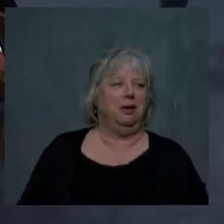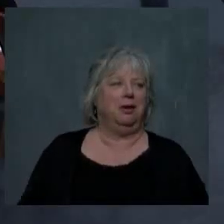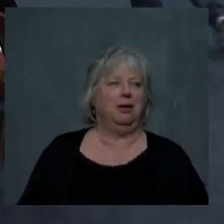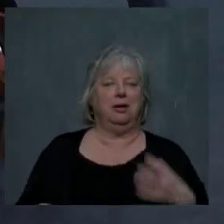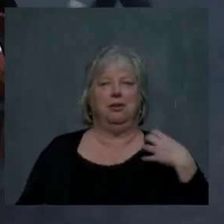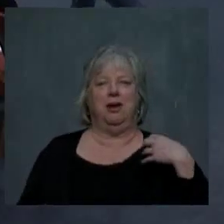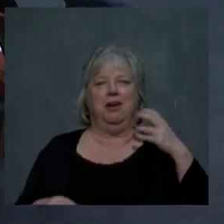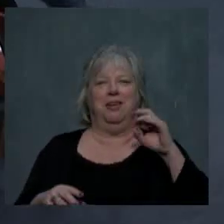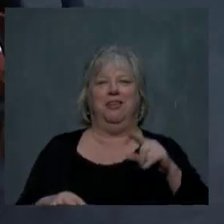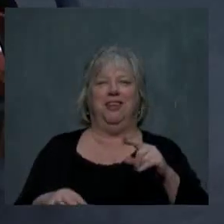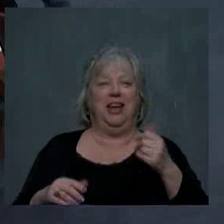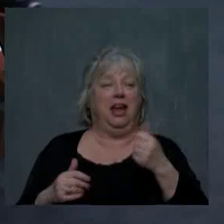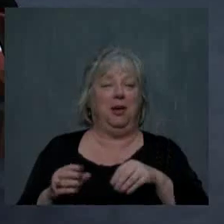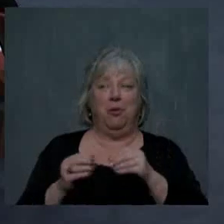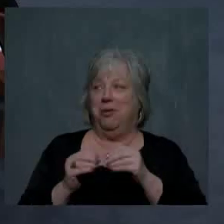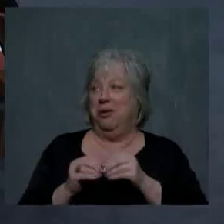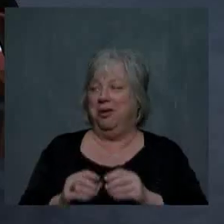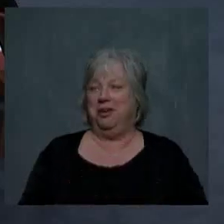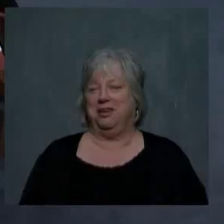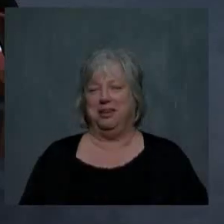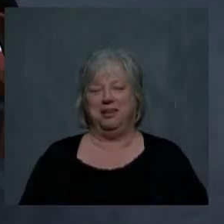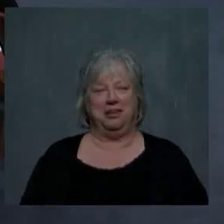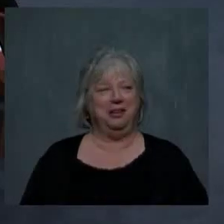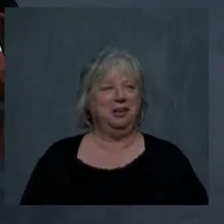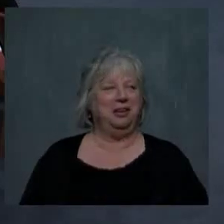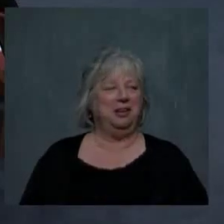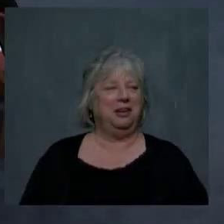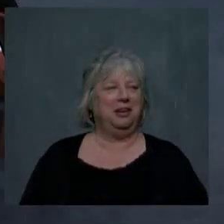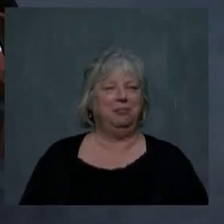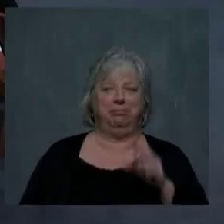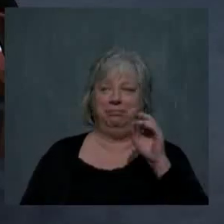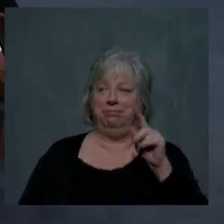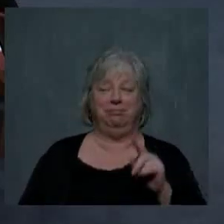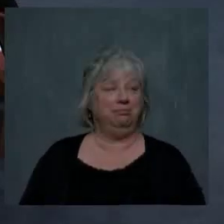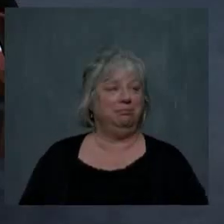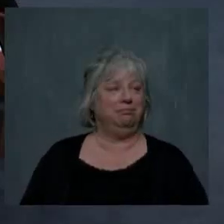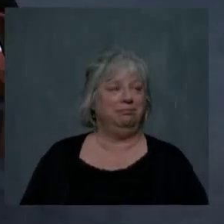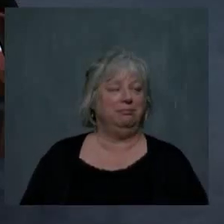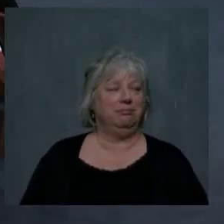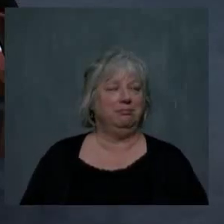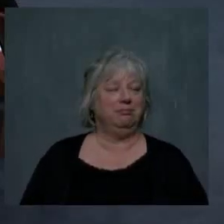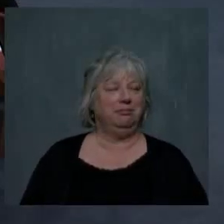Thank you. Any other commissioners? Okay.